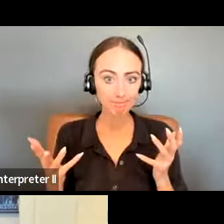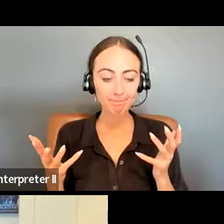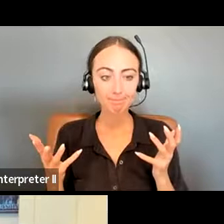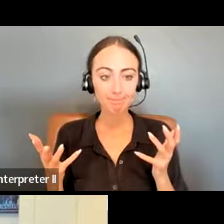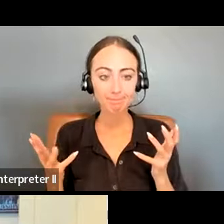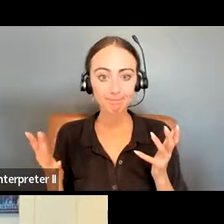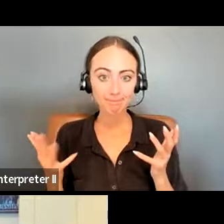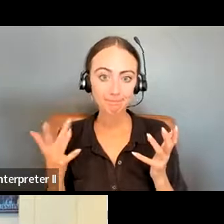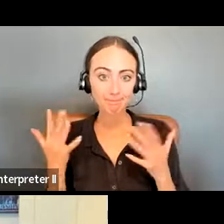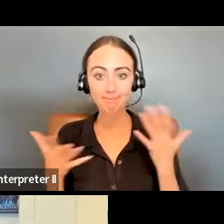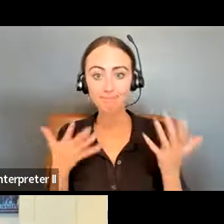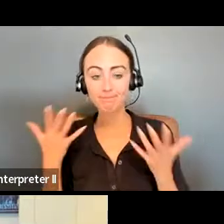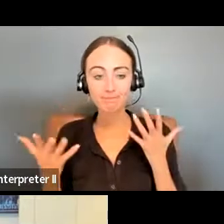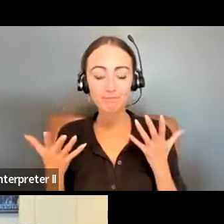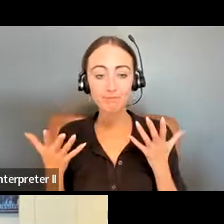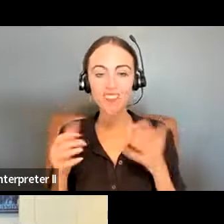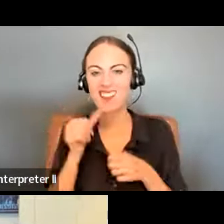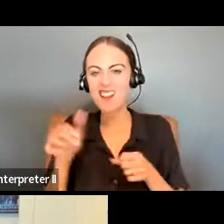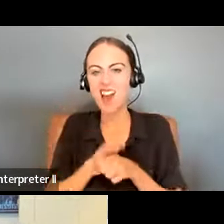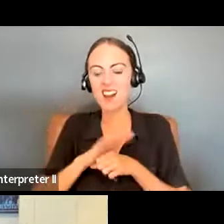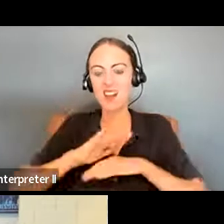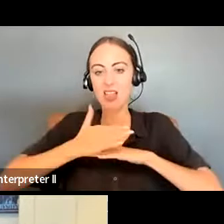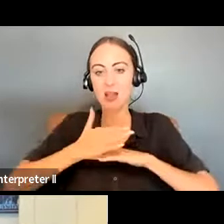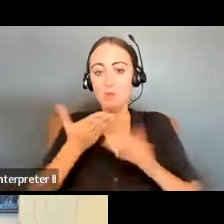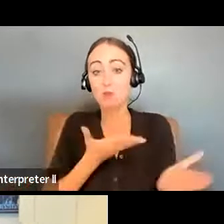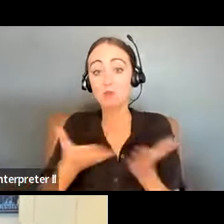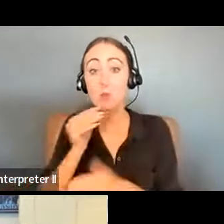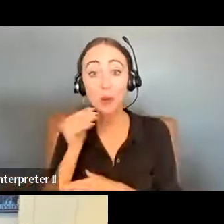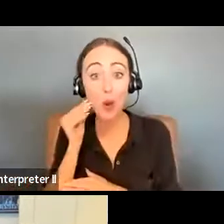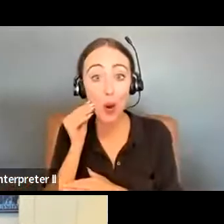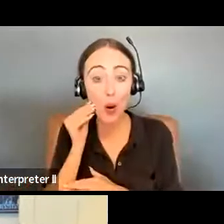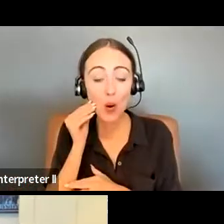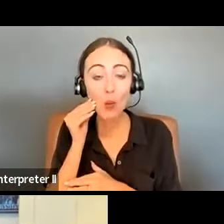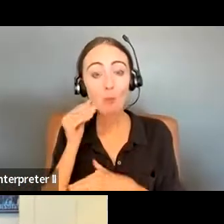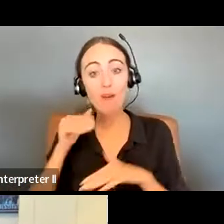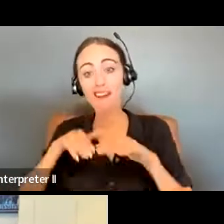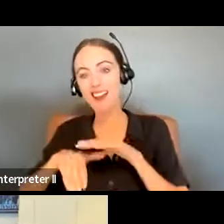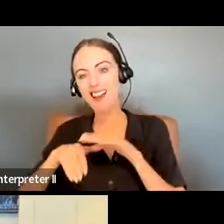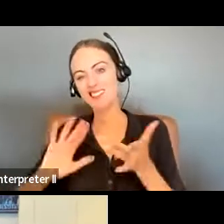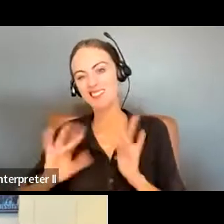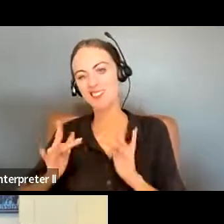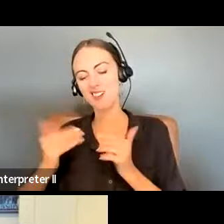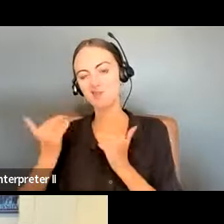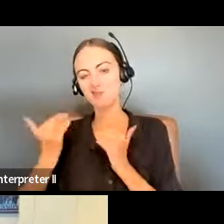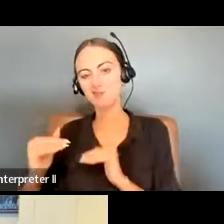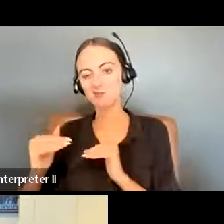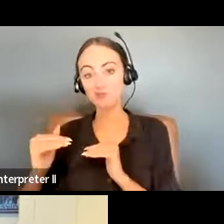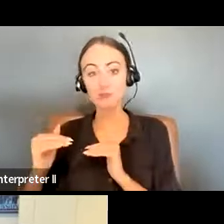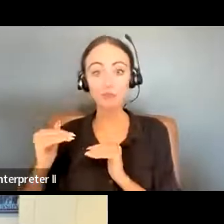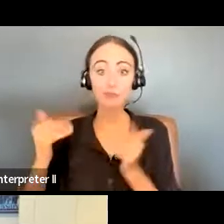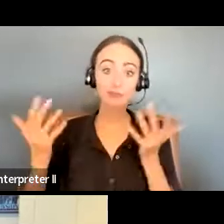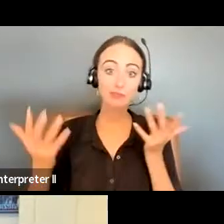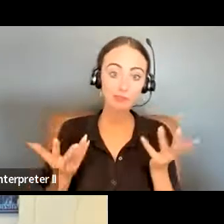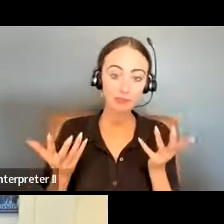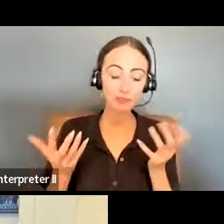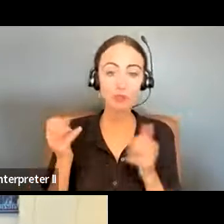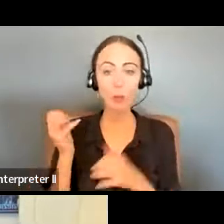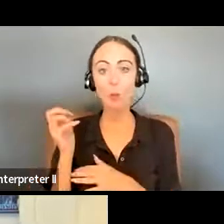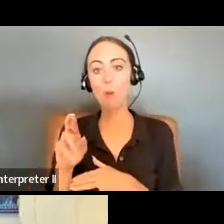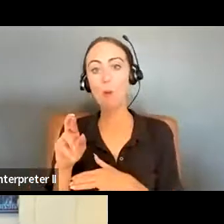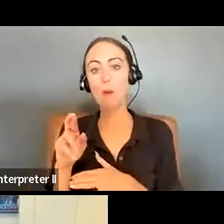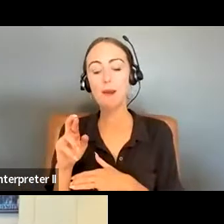or take-home laptops where the access to the internet is limited, or